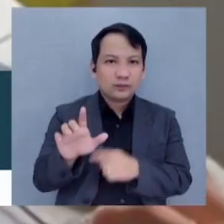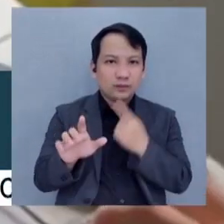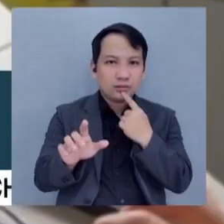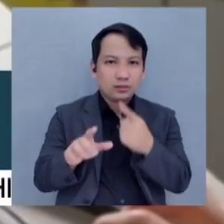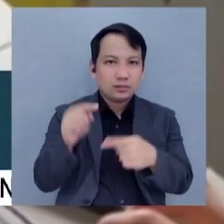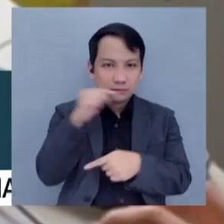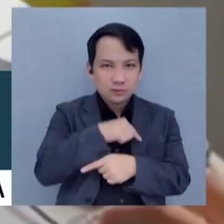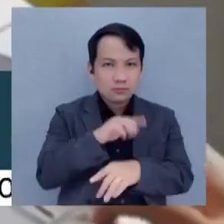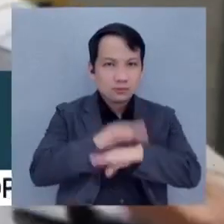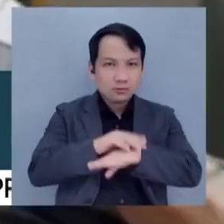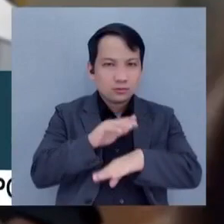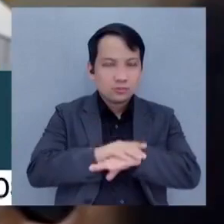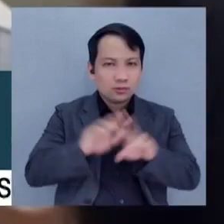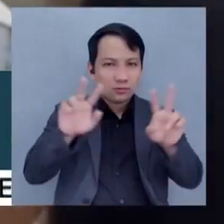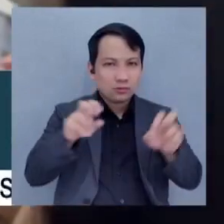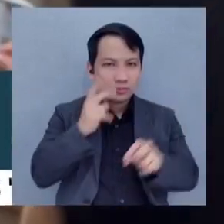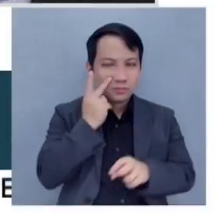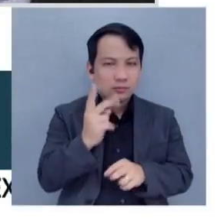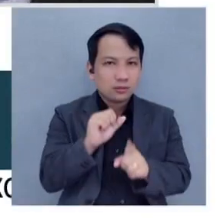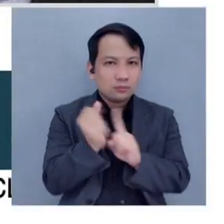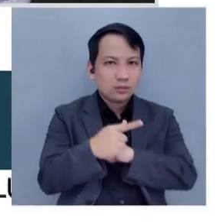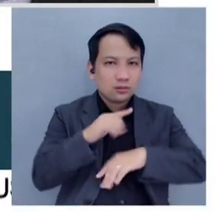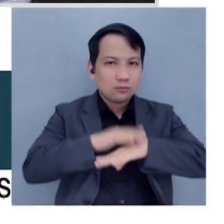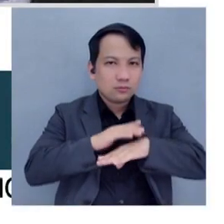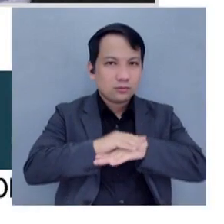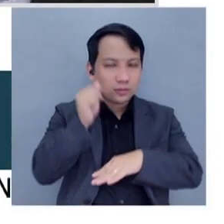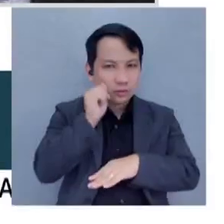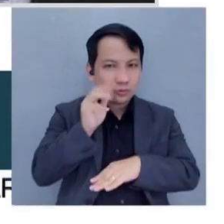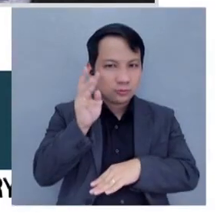of what they see on social media. Critical